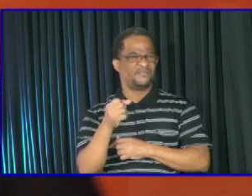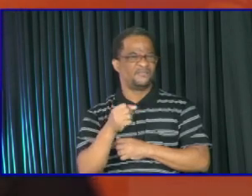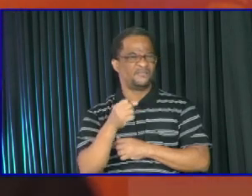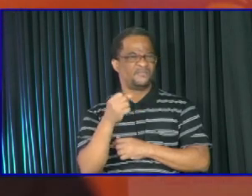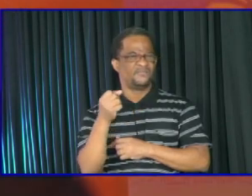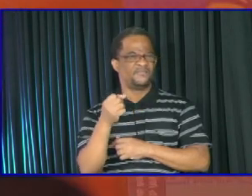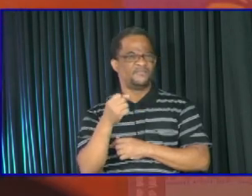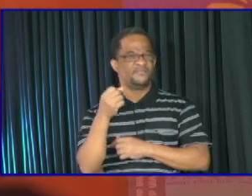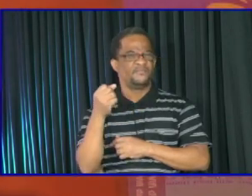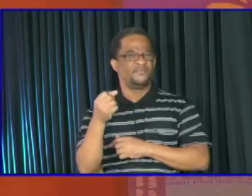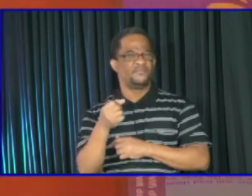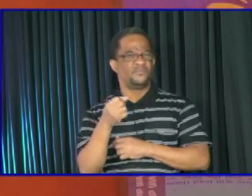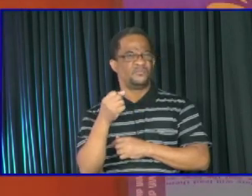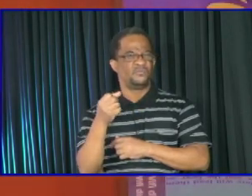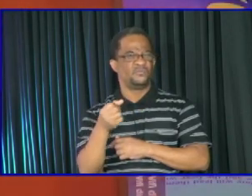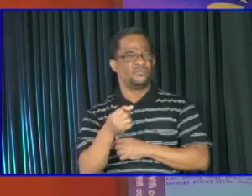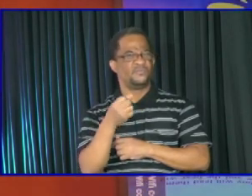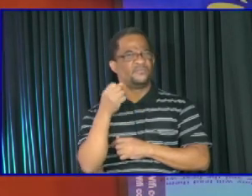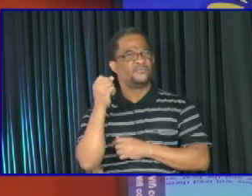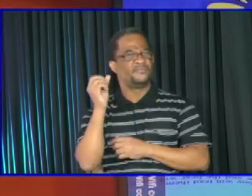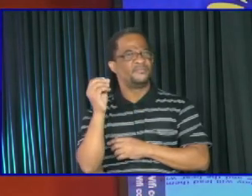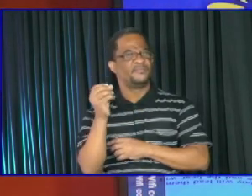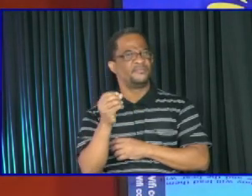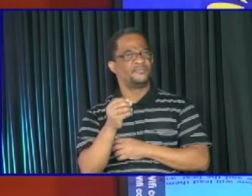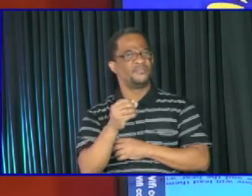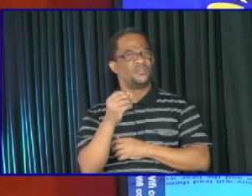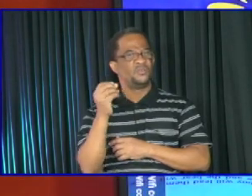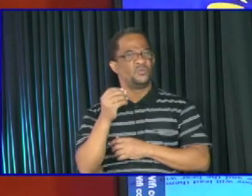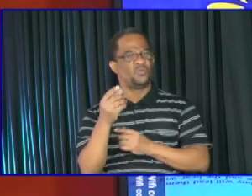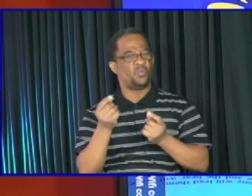rescue thee from